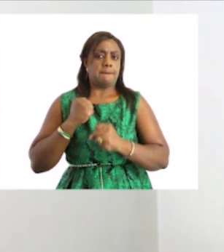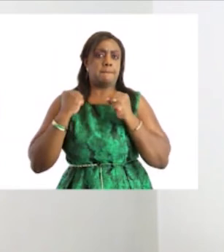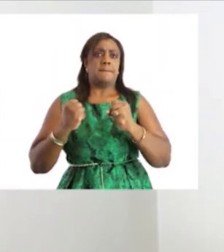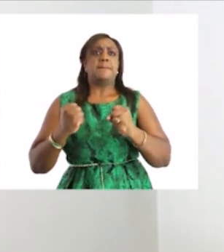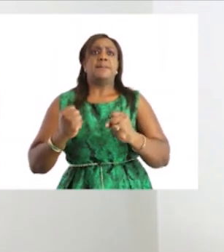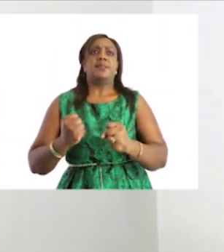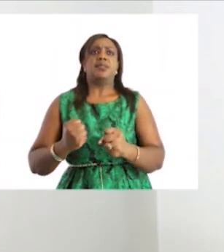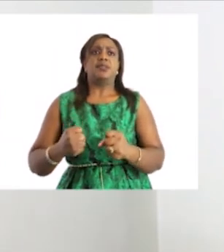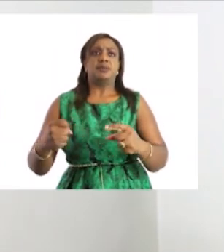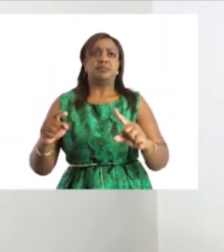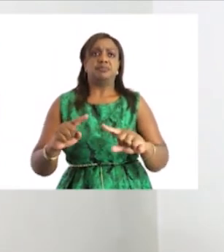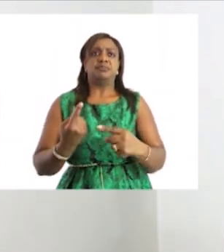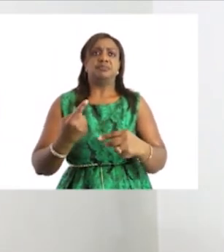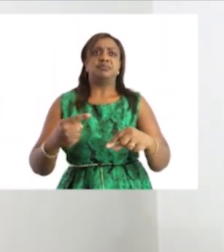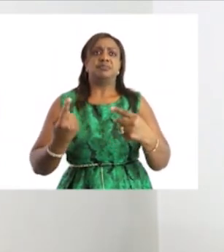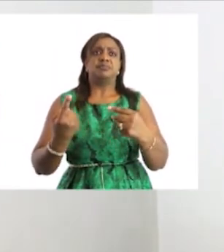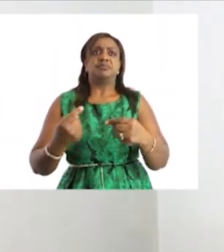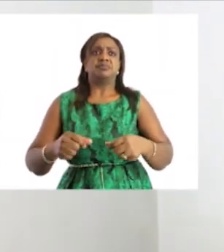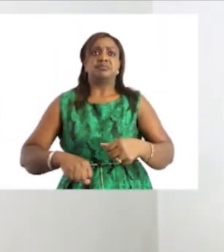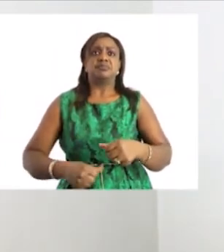viruses, right?